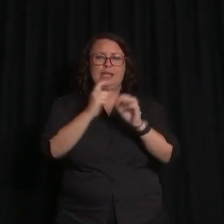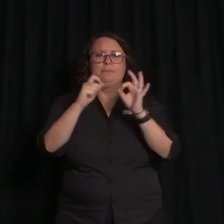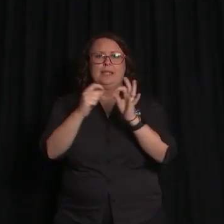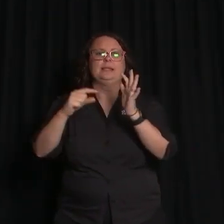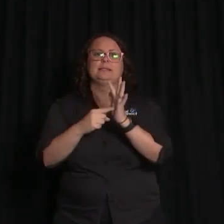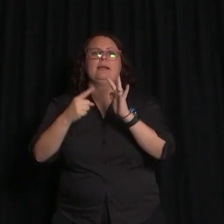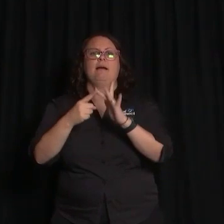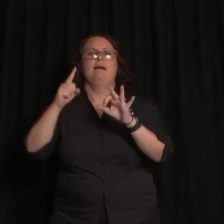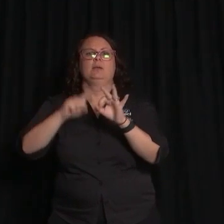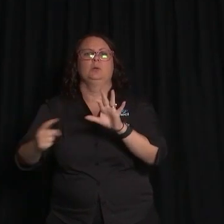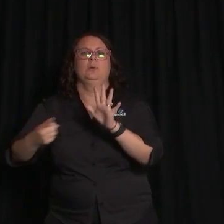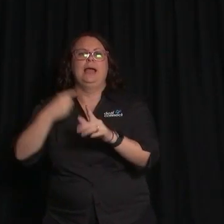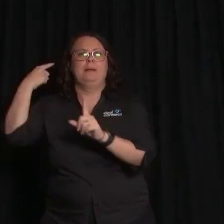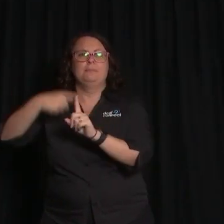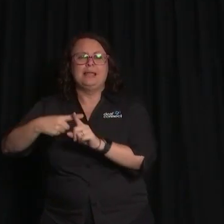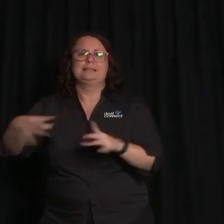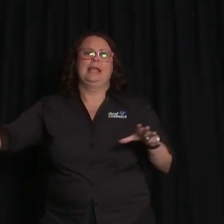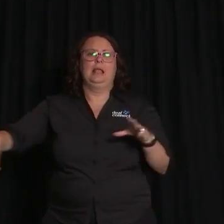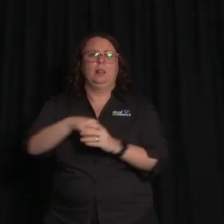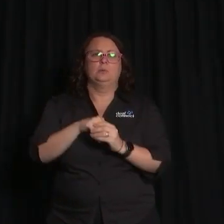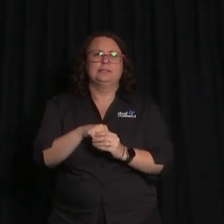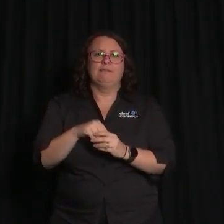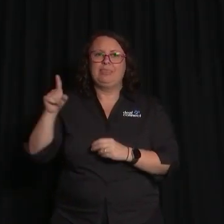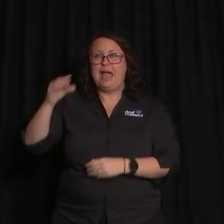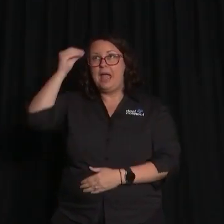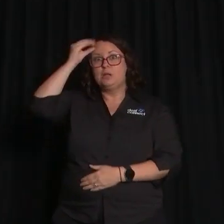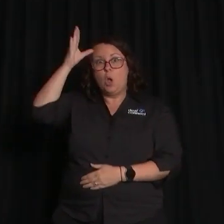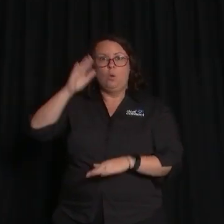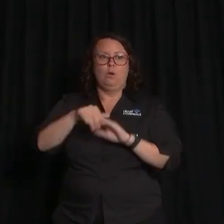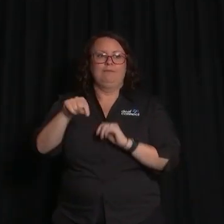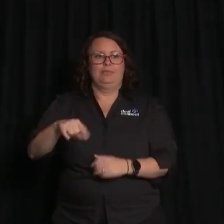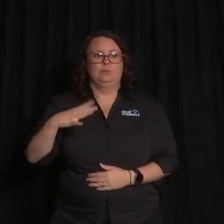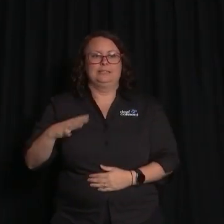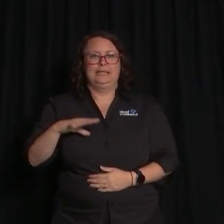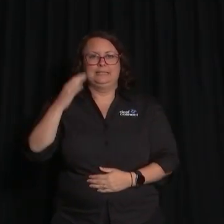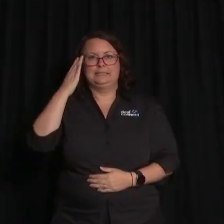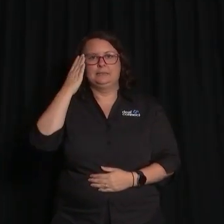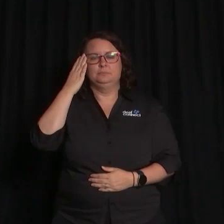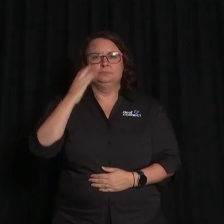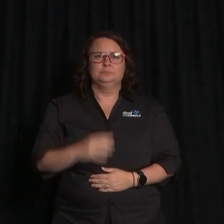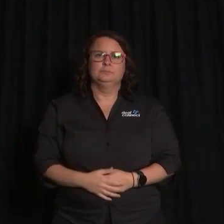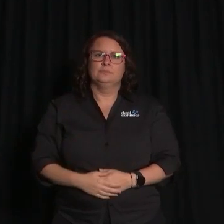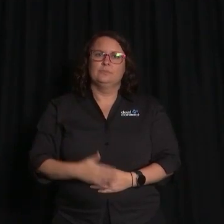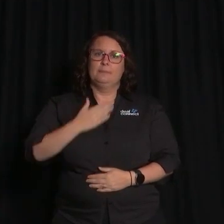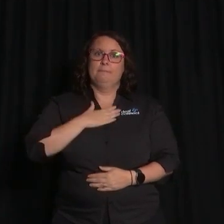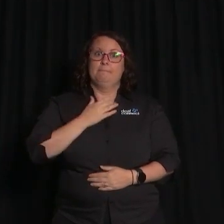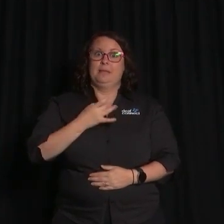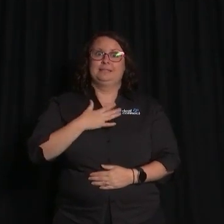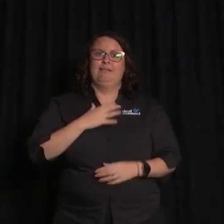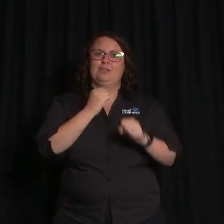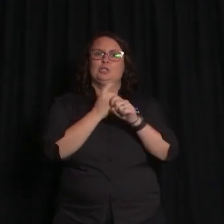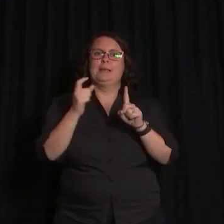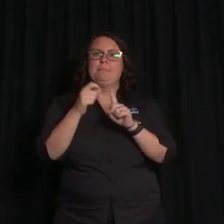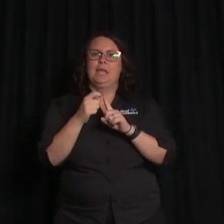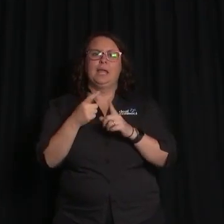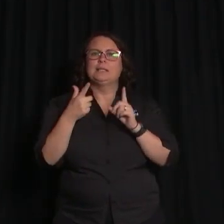LGBTQIA+ inclusive and knowledgeable. I mean, I'm a GP. I know that we hate not knowing anything about